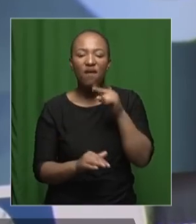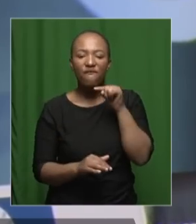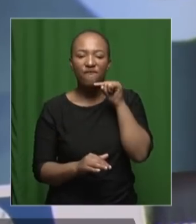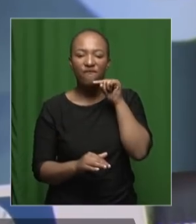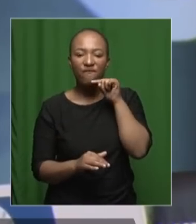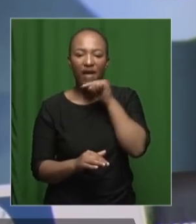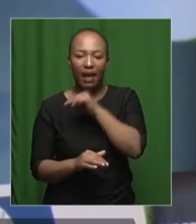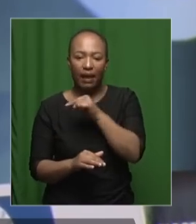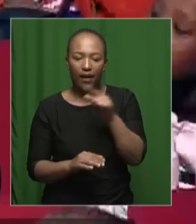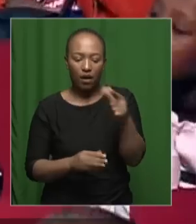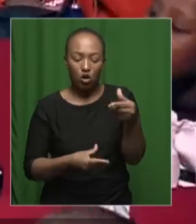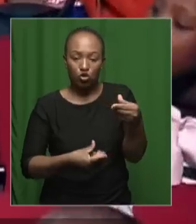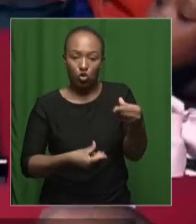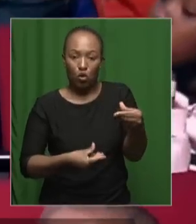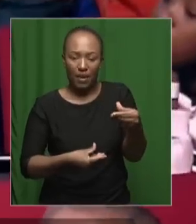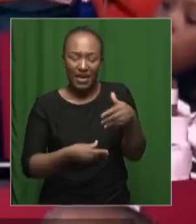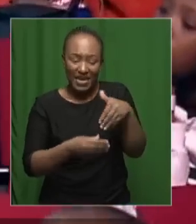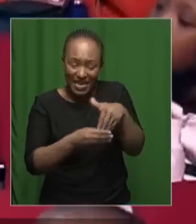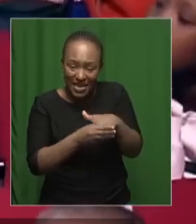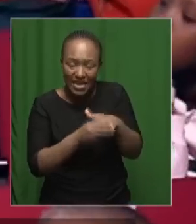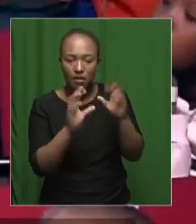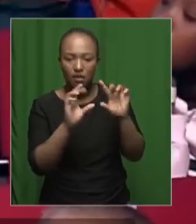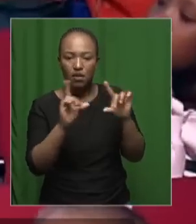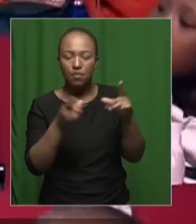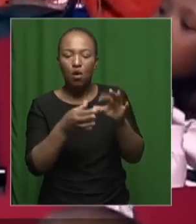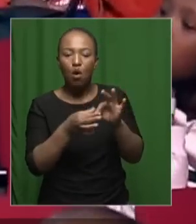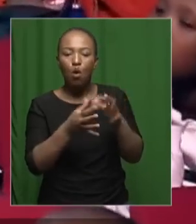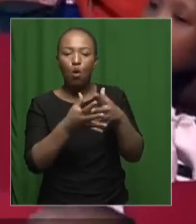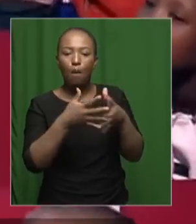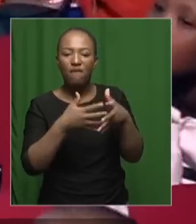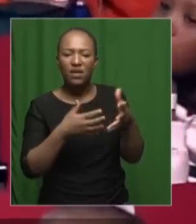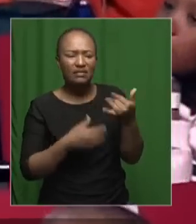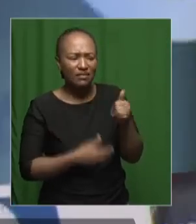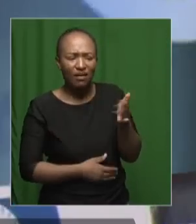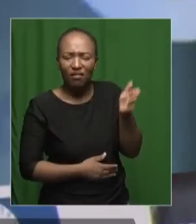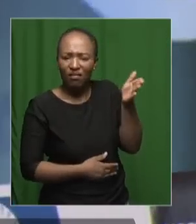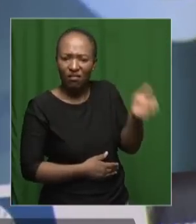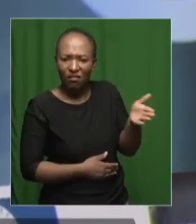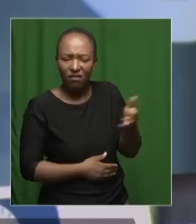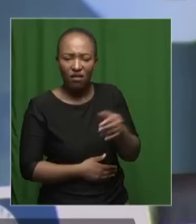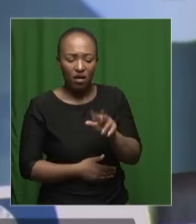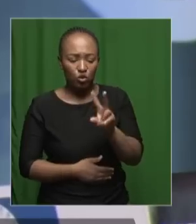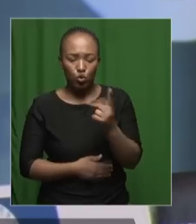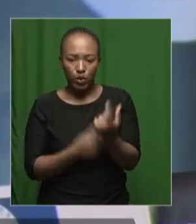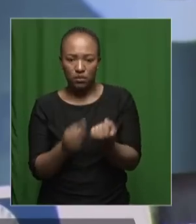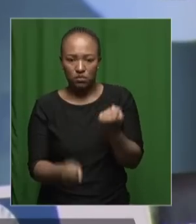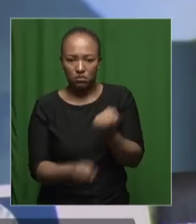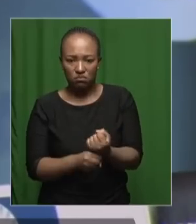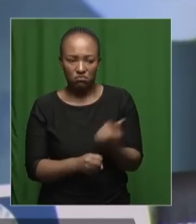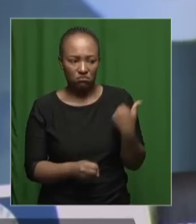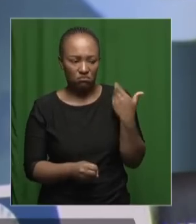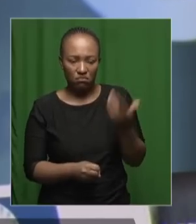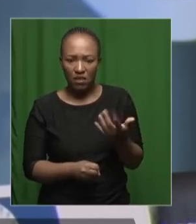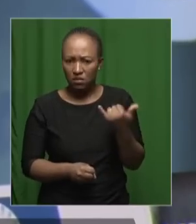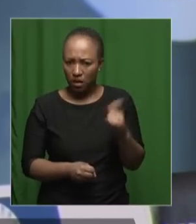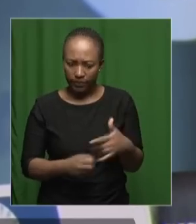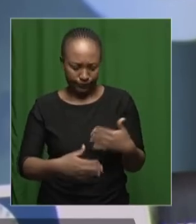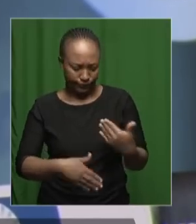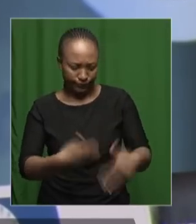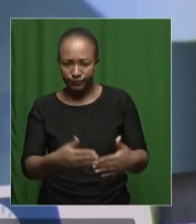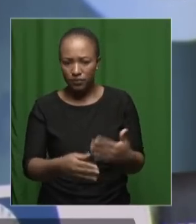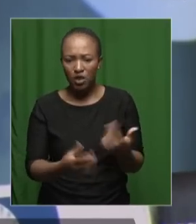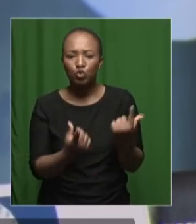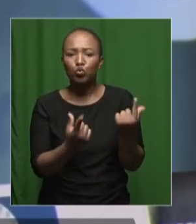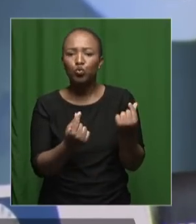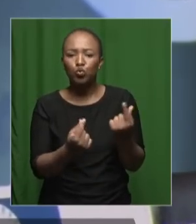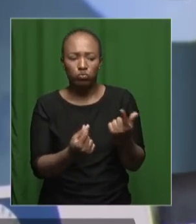Department of Home Affairs are still there. The report's been around for about 2 years now. They're sitting there still doing it.